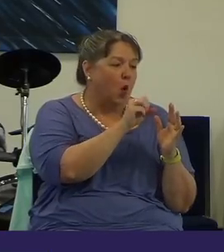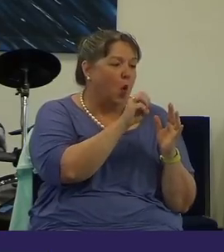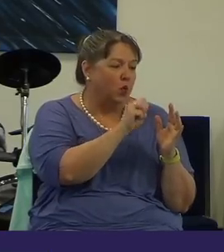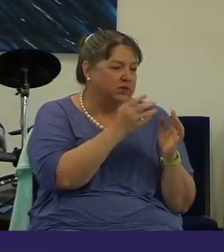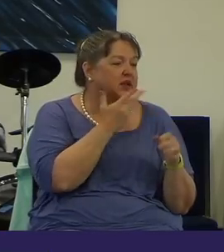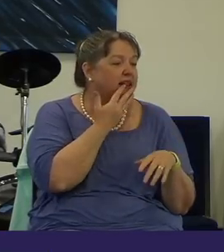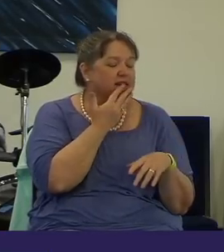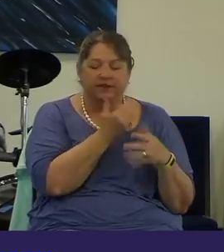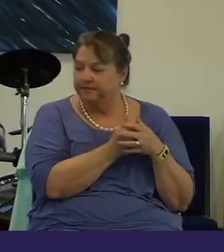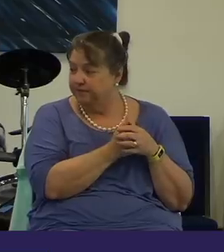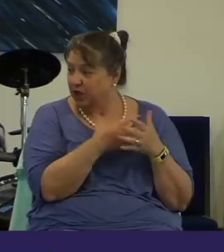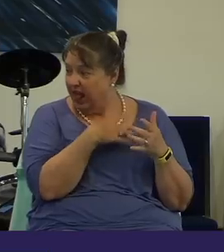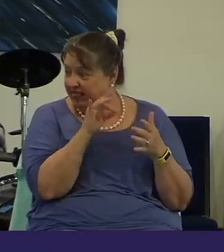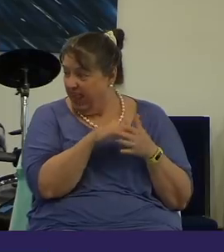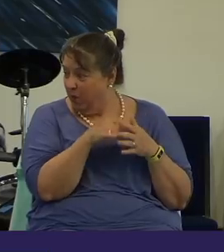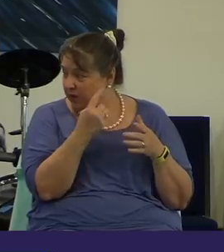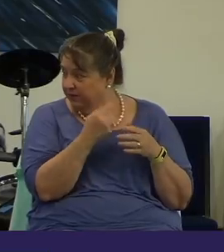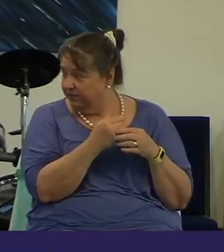you like that one?